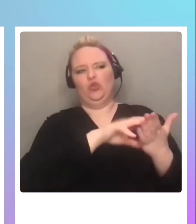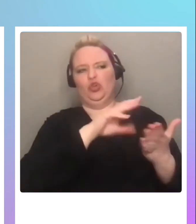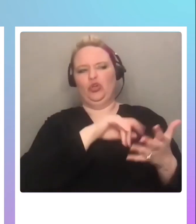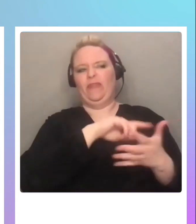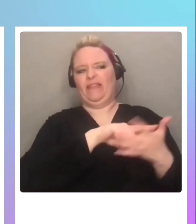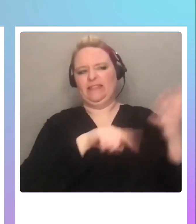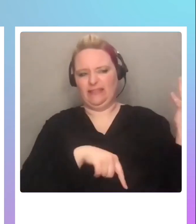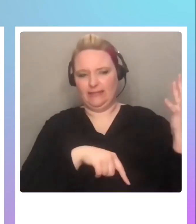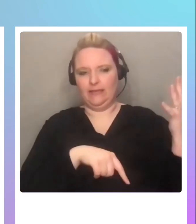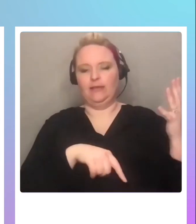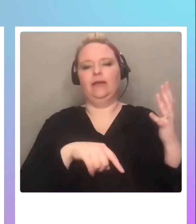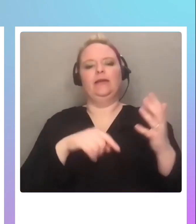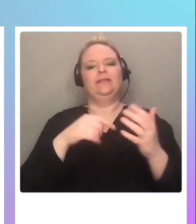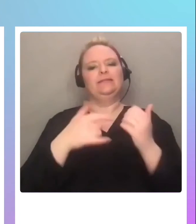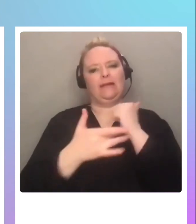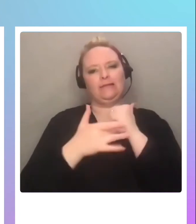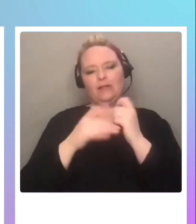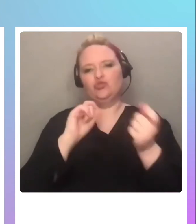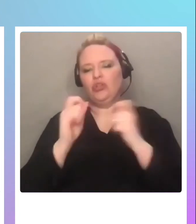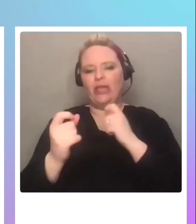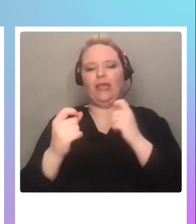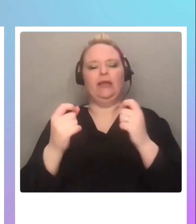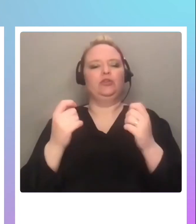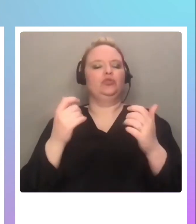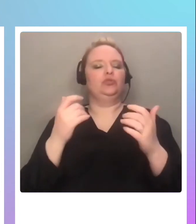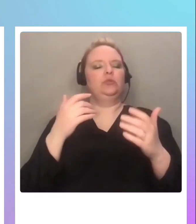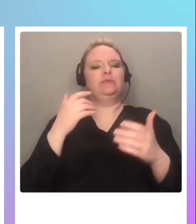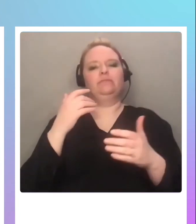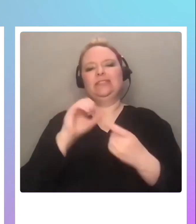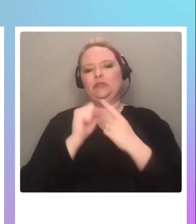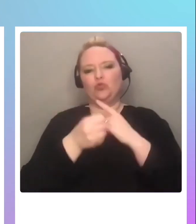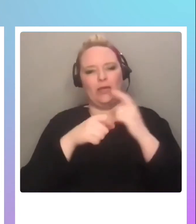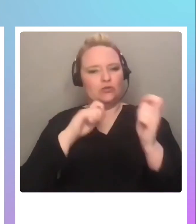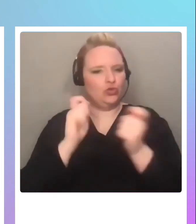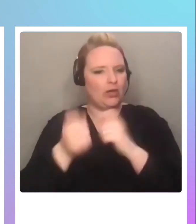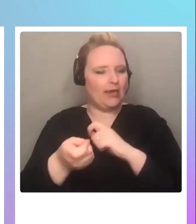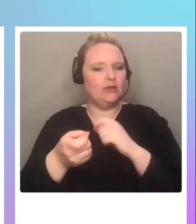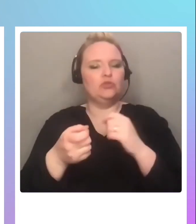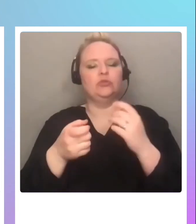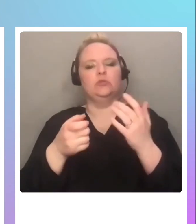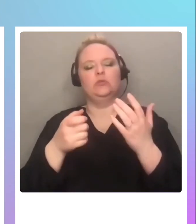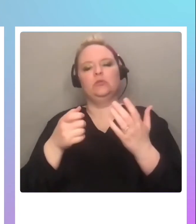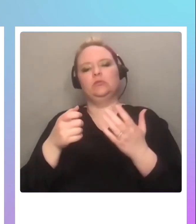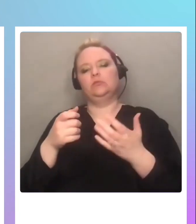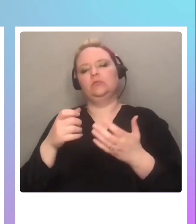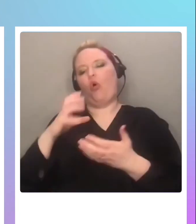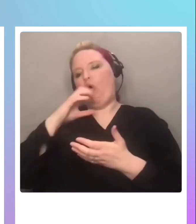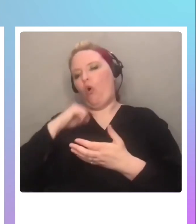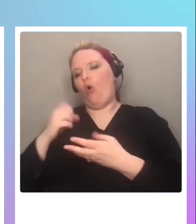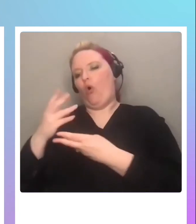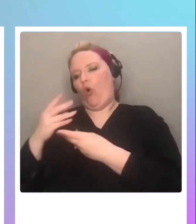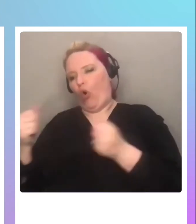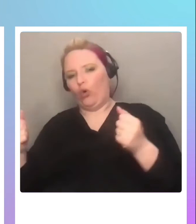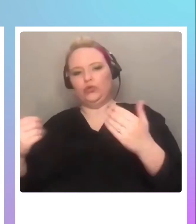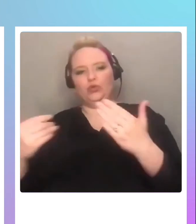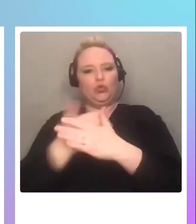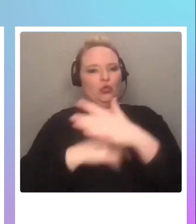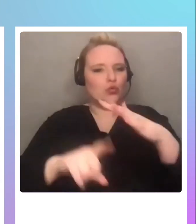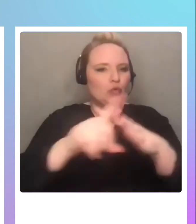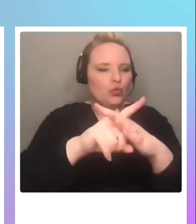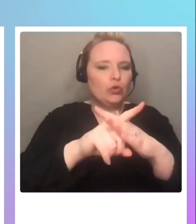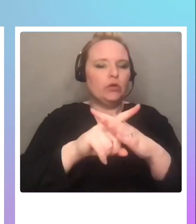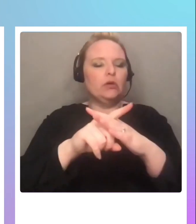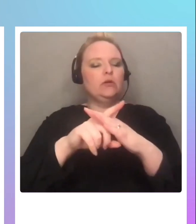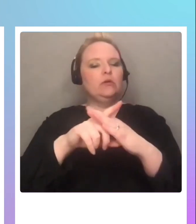Things change, things, things, fade away, new things come. So don't let that stop you from